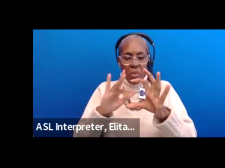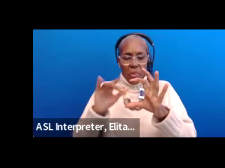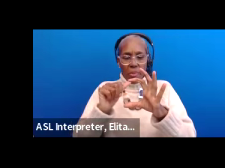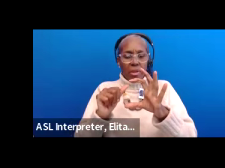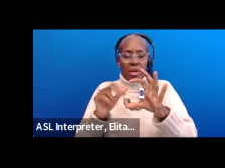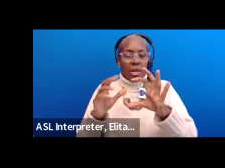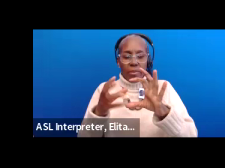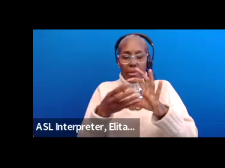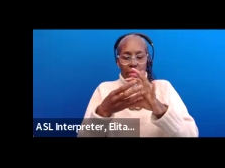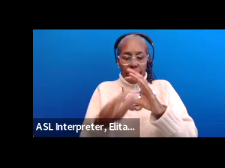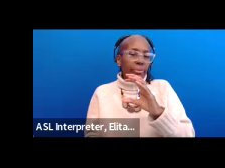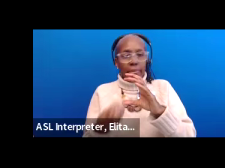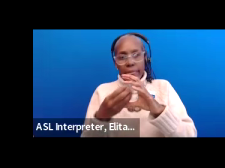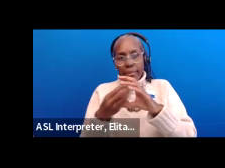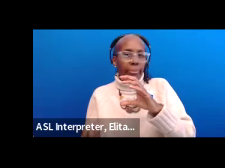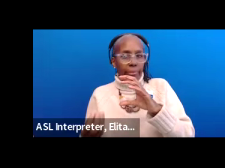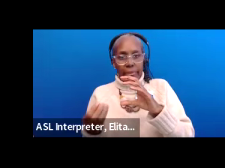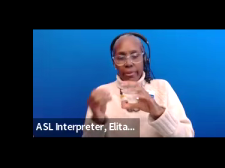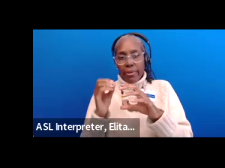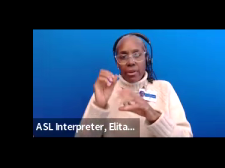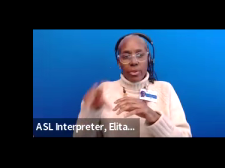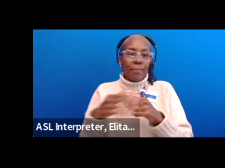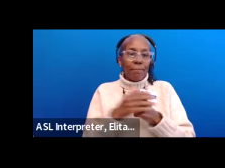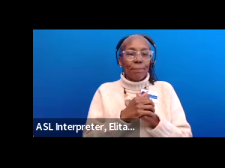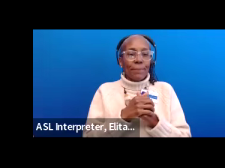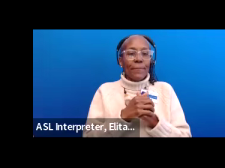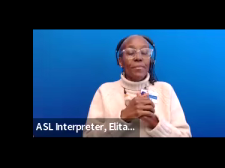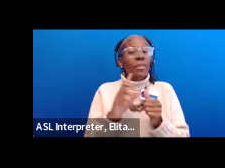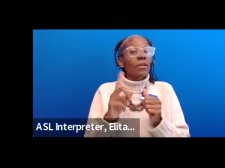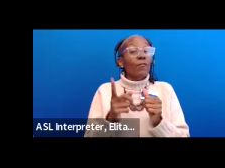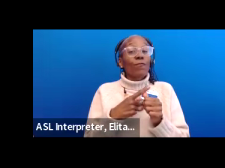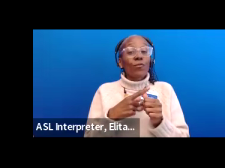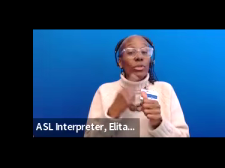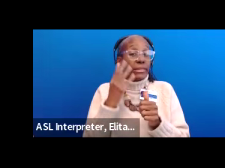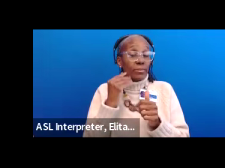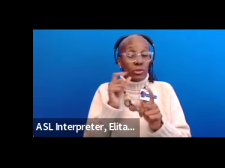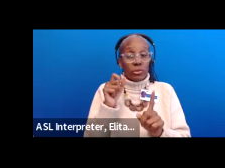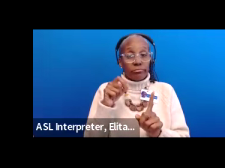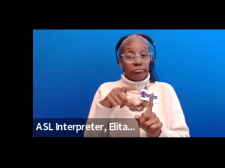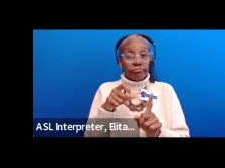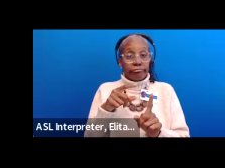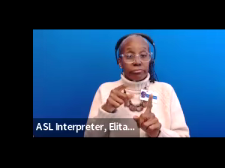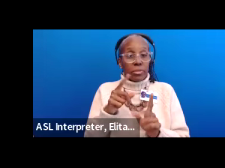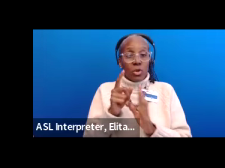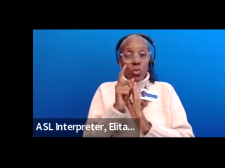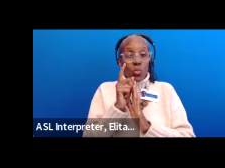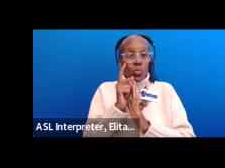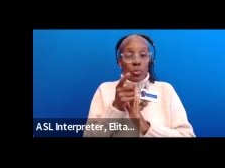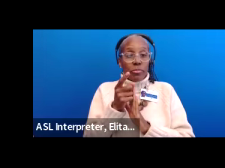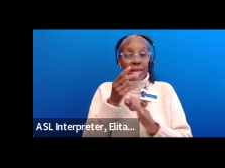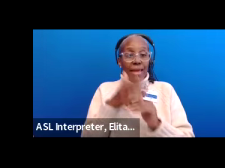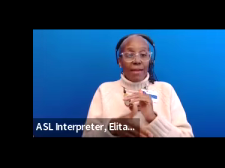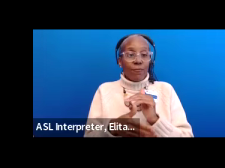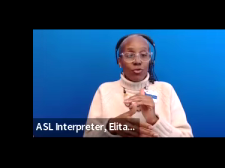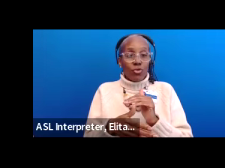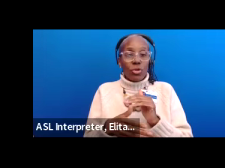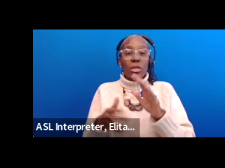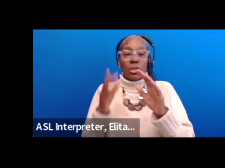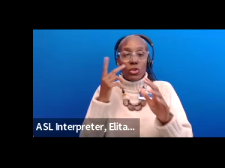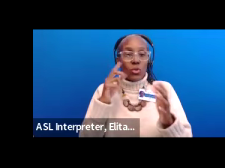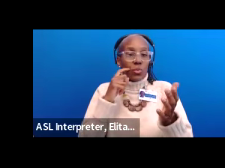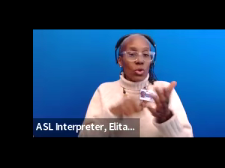from his grip when he tried to place them in the yellow bucket. But at the first experience with stimulation, just minutes after the stimulator was turned on, you